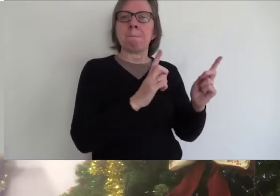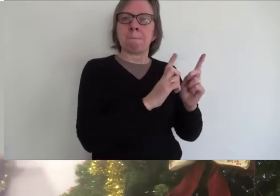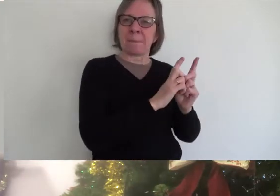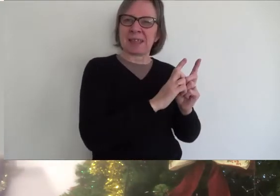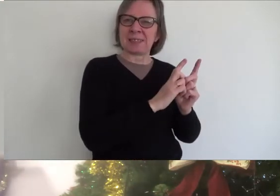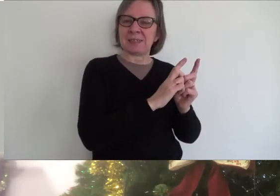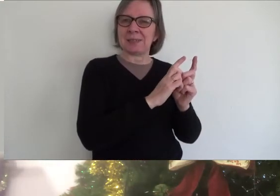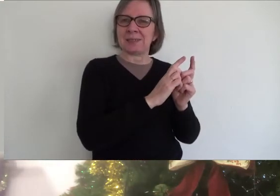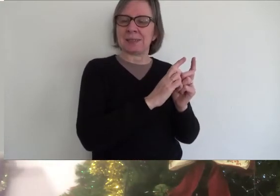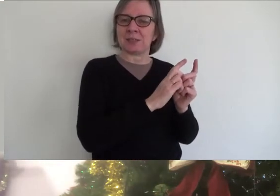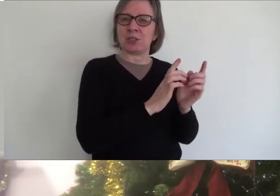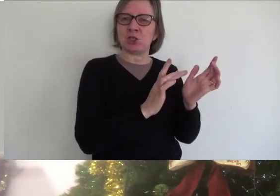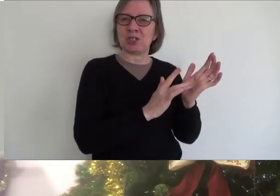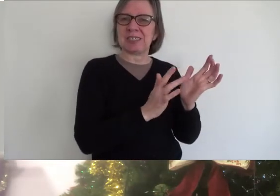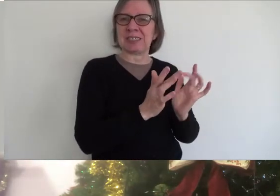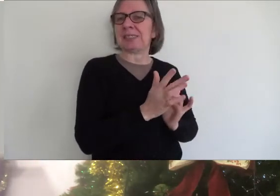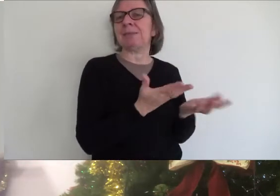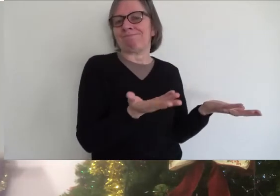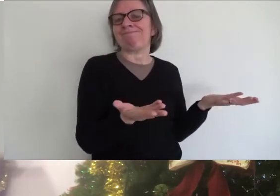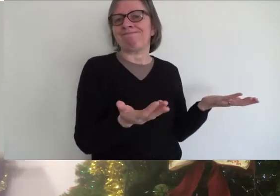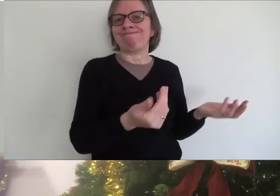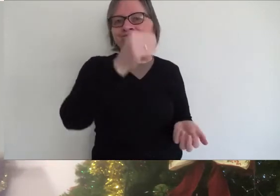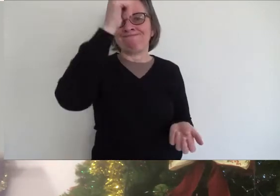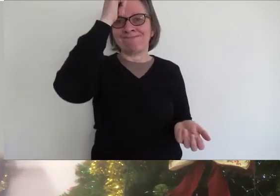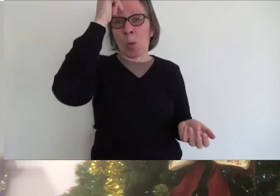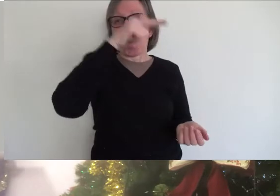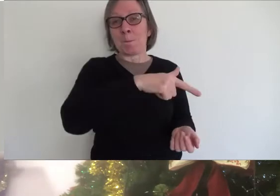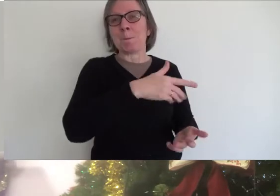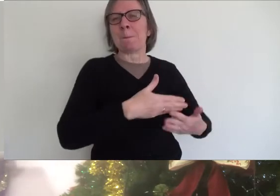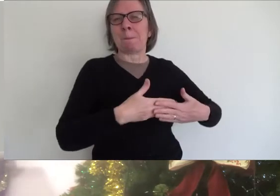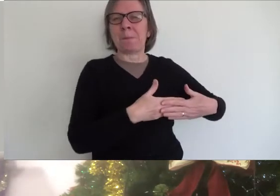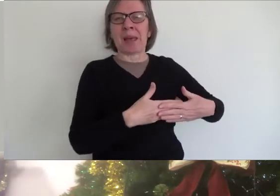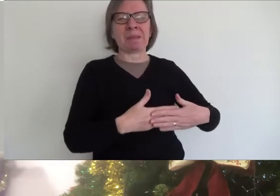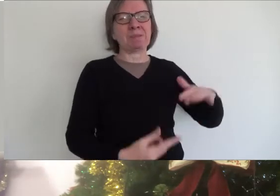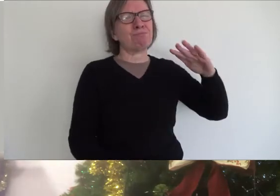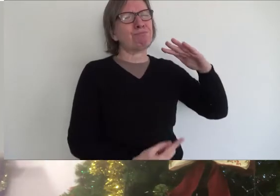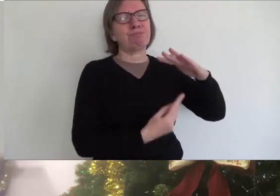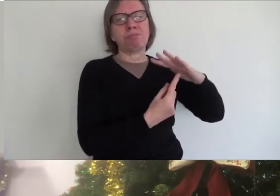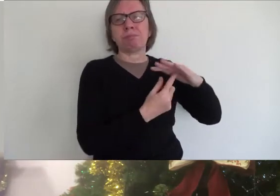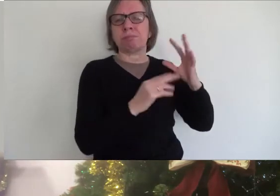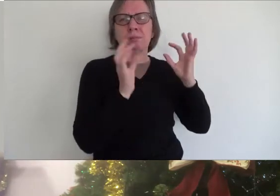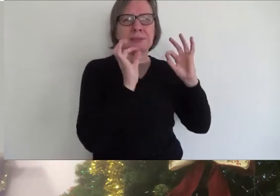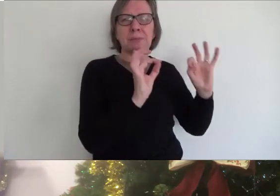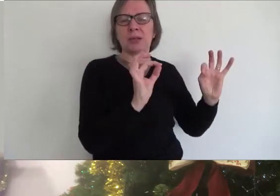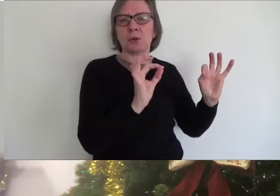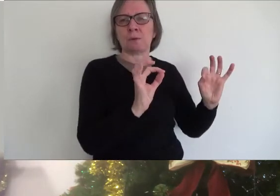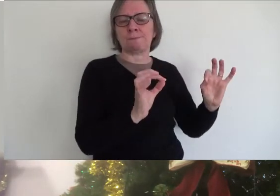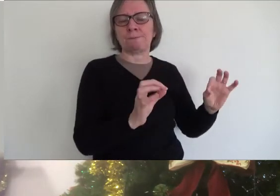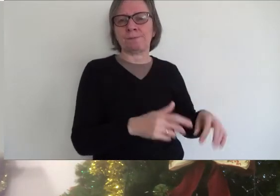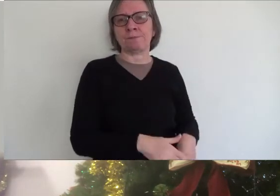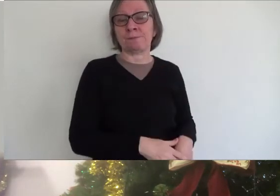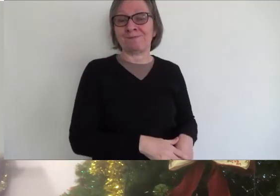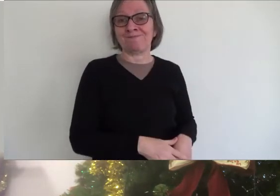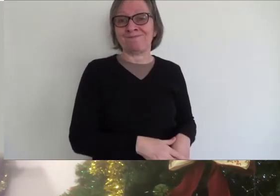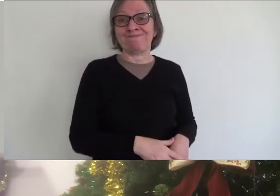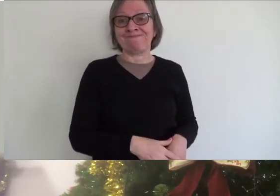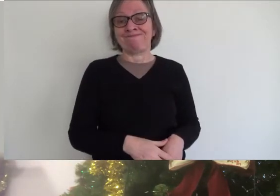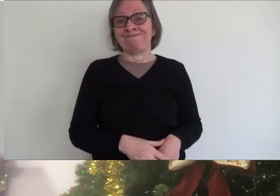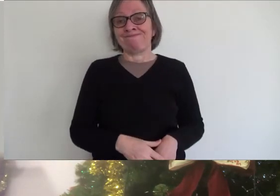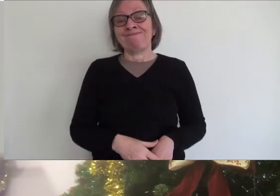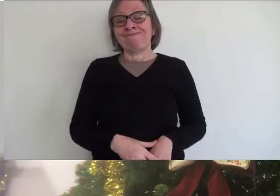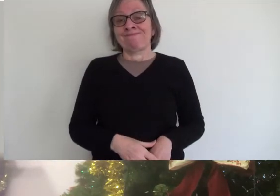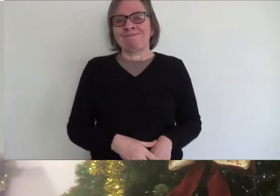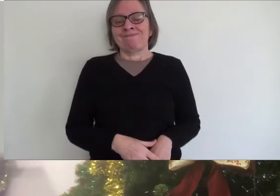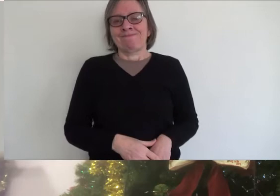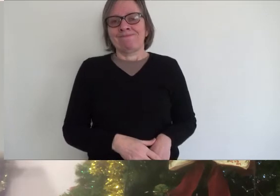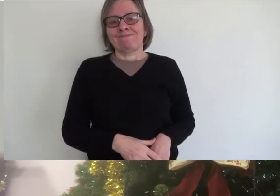Lord Jesus Christ. Just a baby. You and I are inheritors of that journey. And